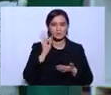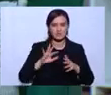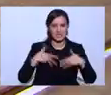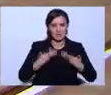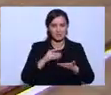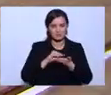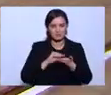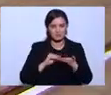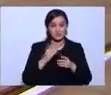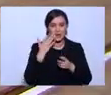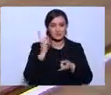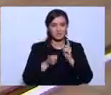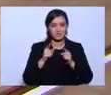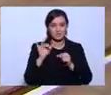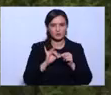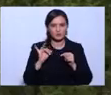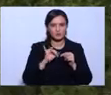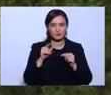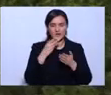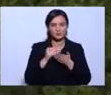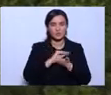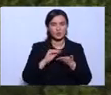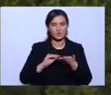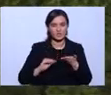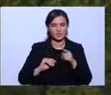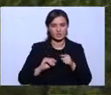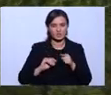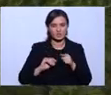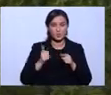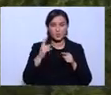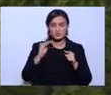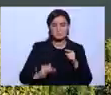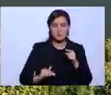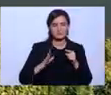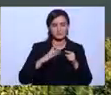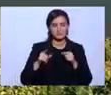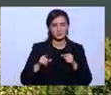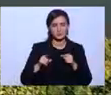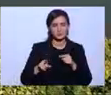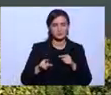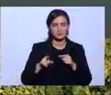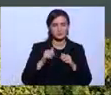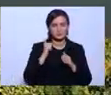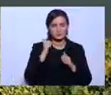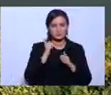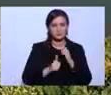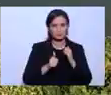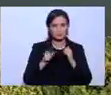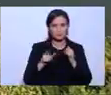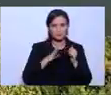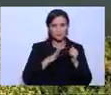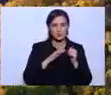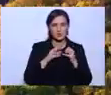from his experience. So there's something very real about this novel. And as a child growing up, he would have